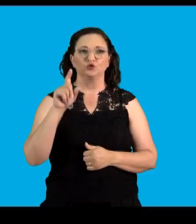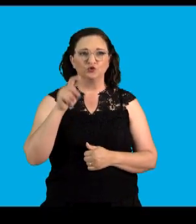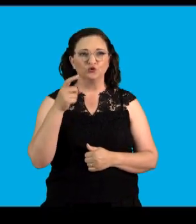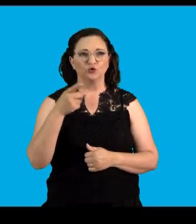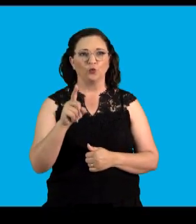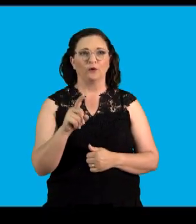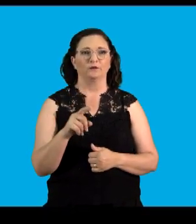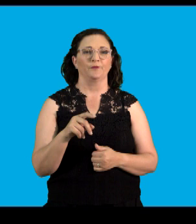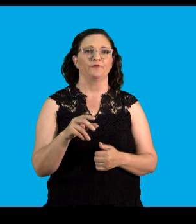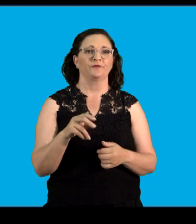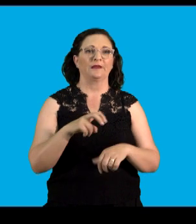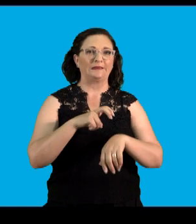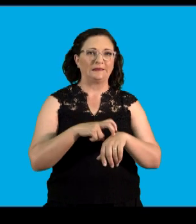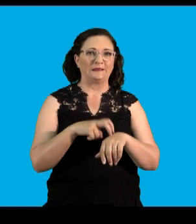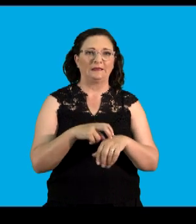or two